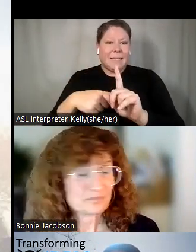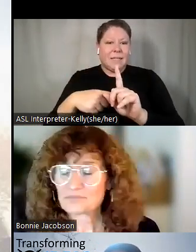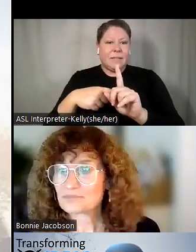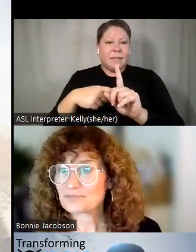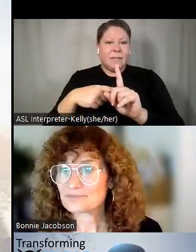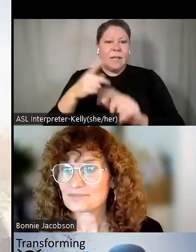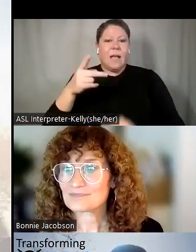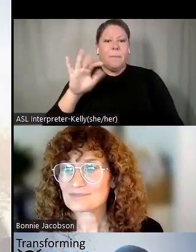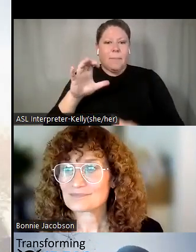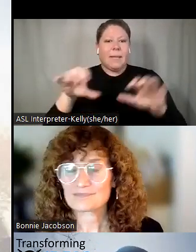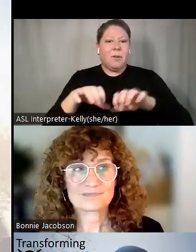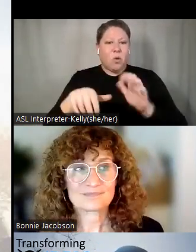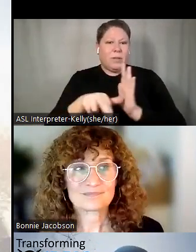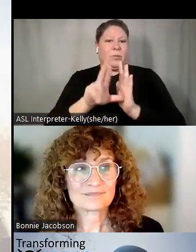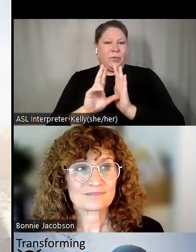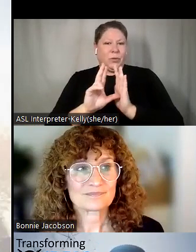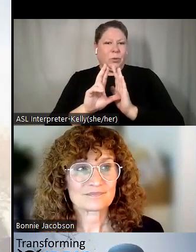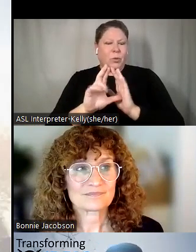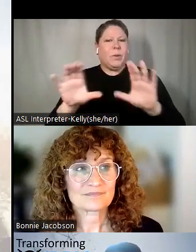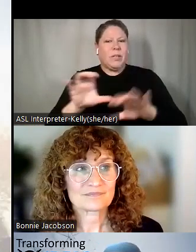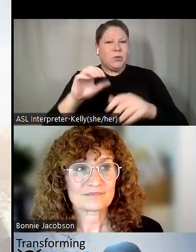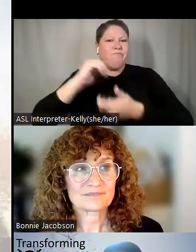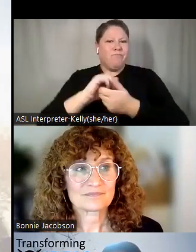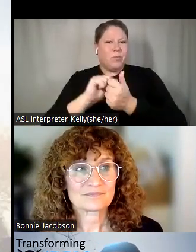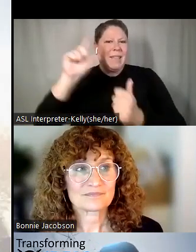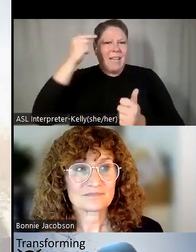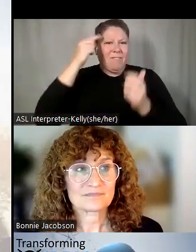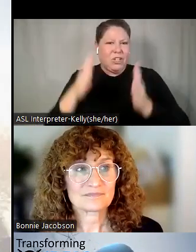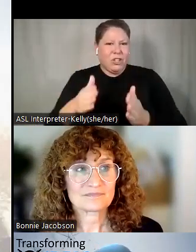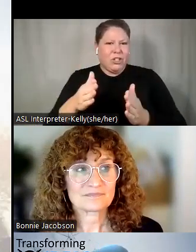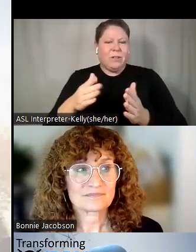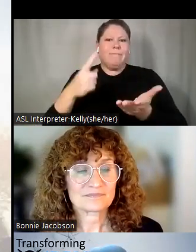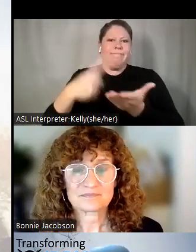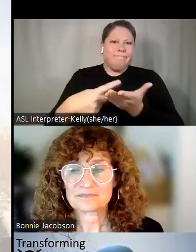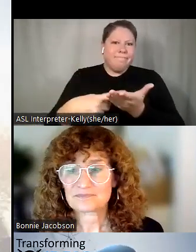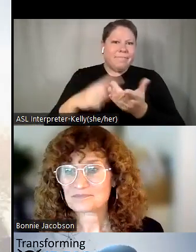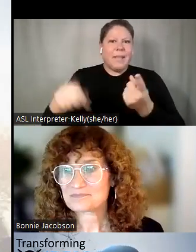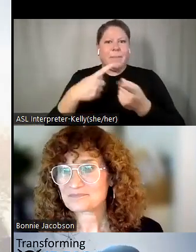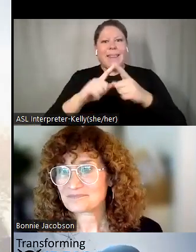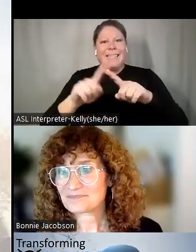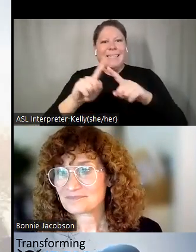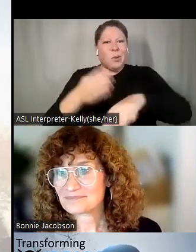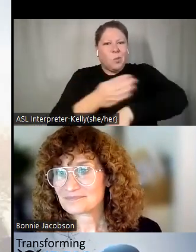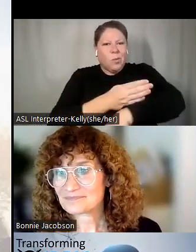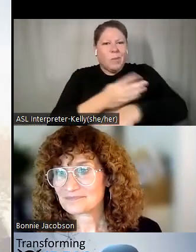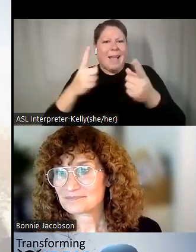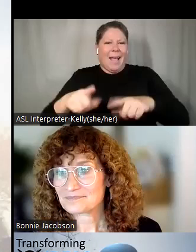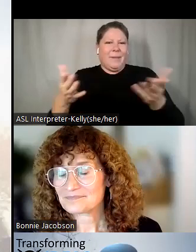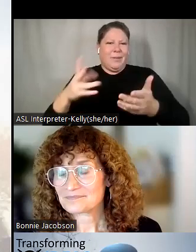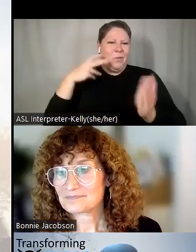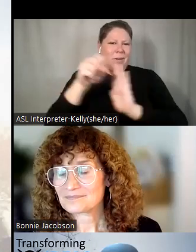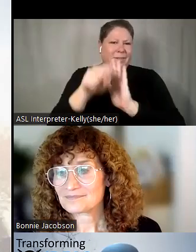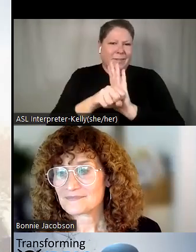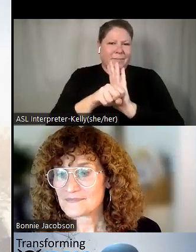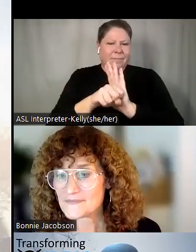public performance review that we do with the governor, where we talk about all the improvements we're making across the state that have to do with working towards his